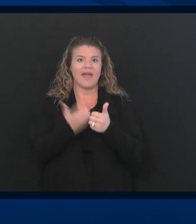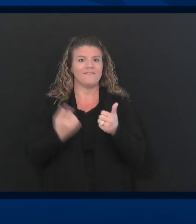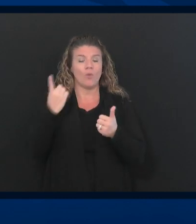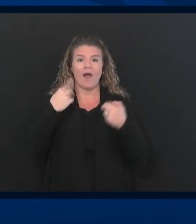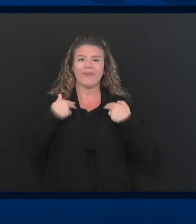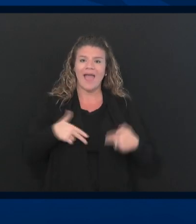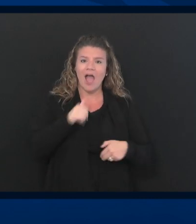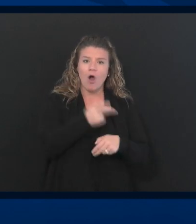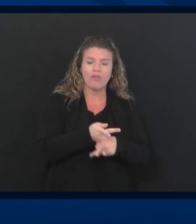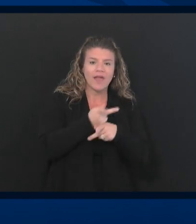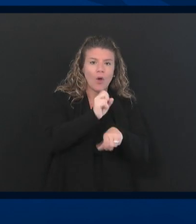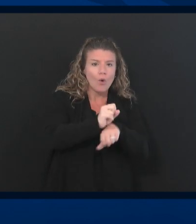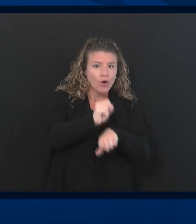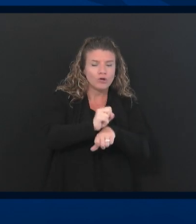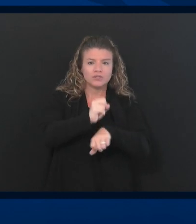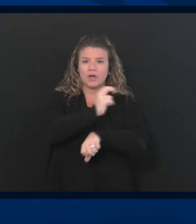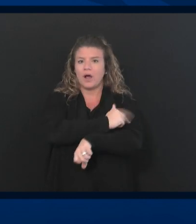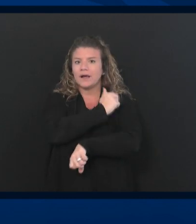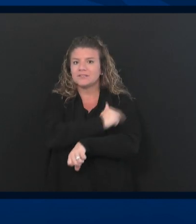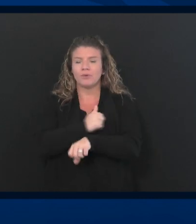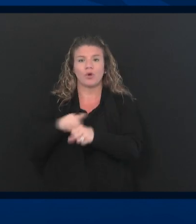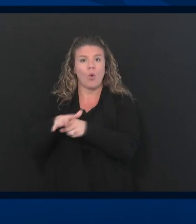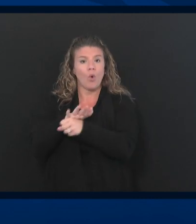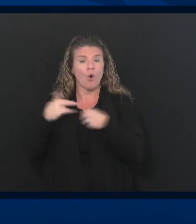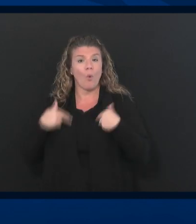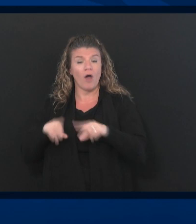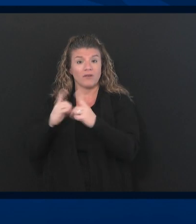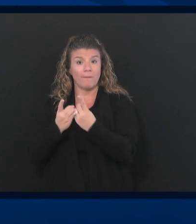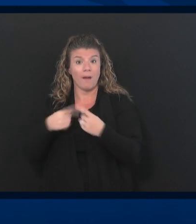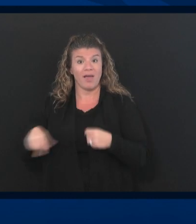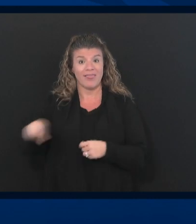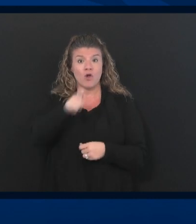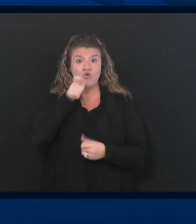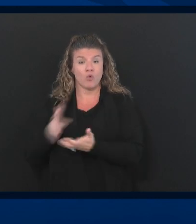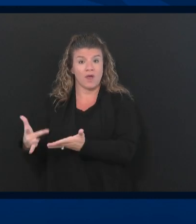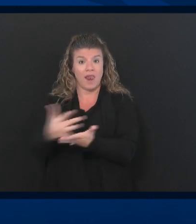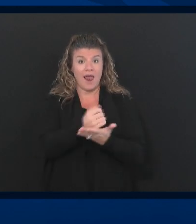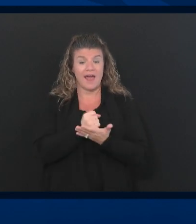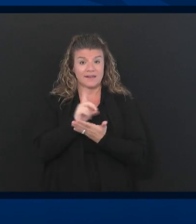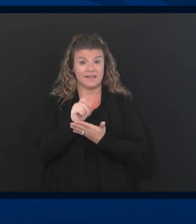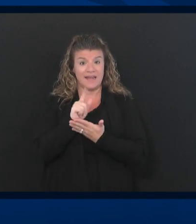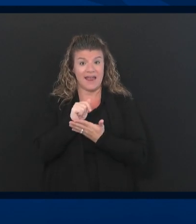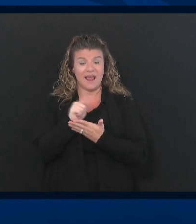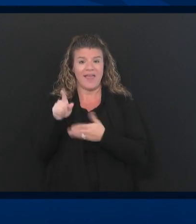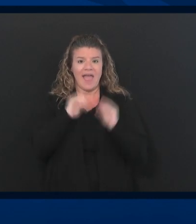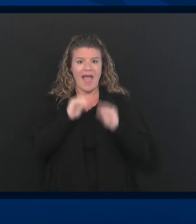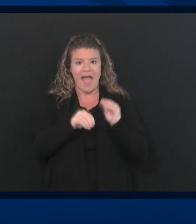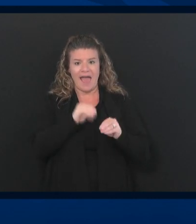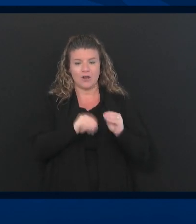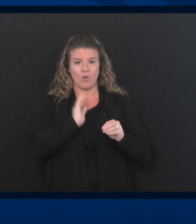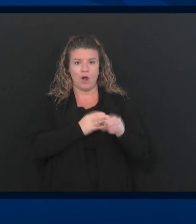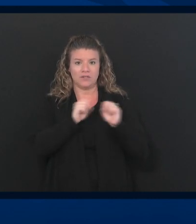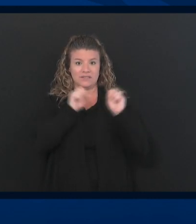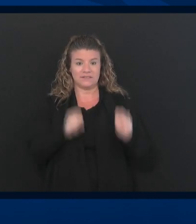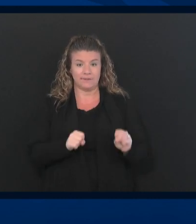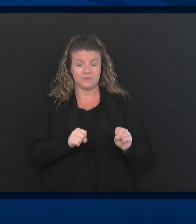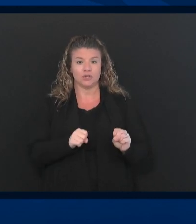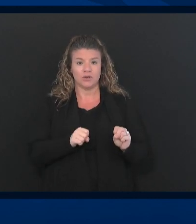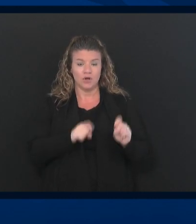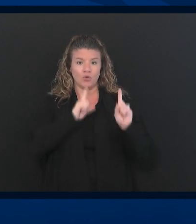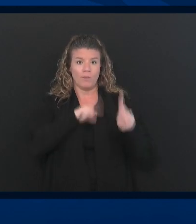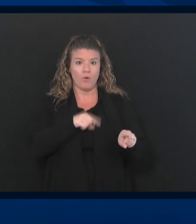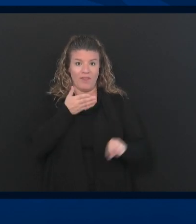workers, hospitals, local health departments that collect this data and put it into the systems that we can then report it out. So